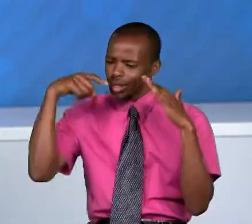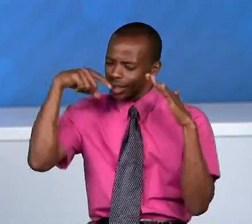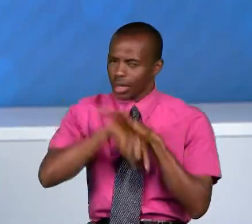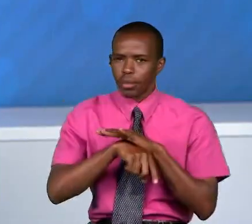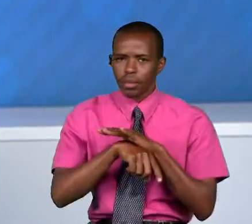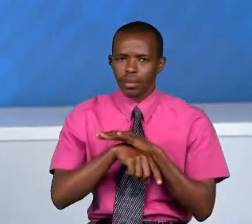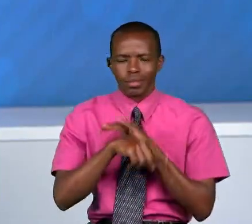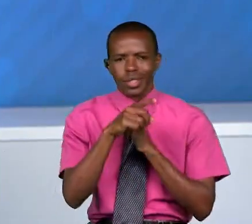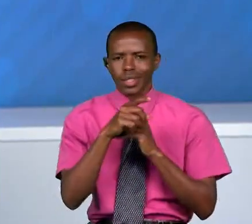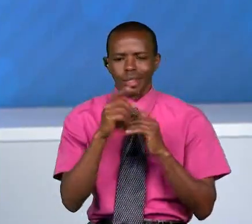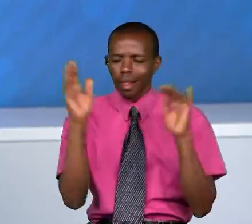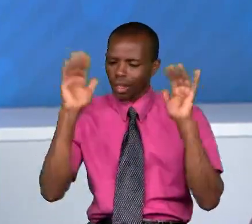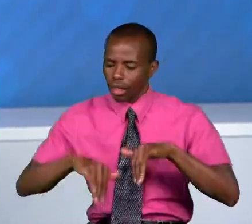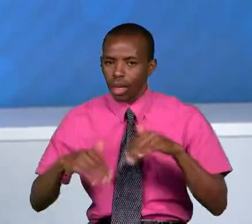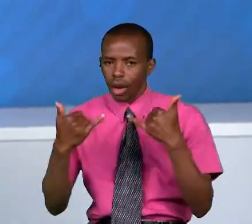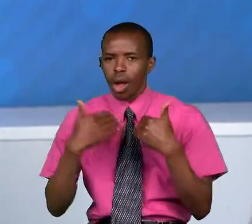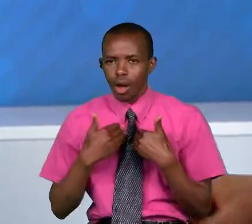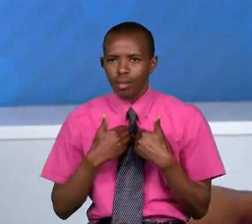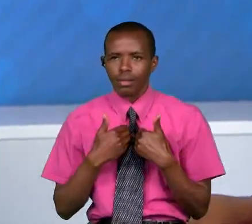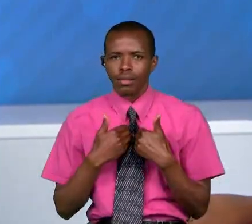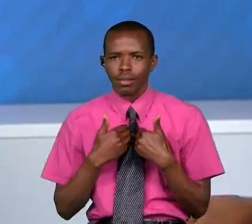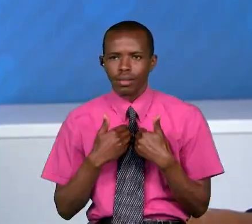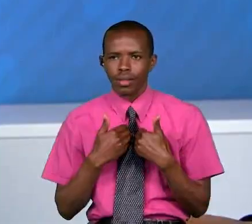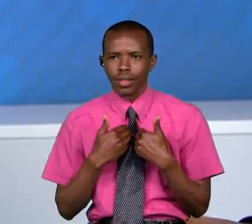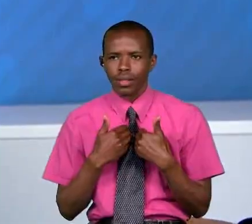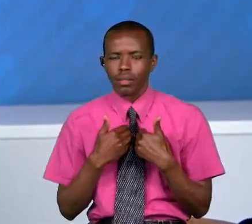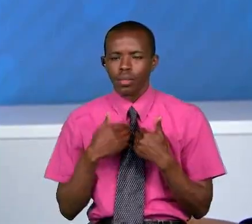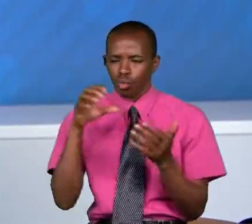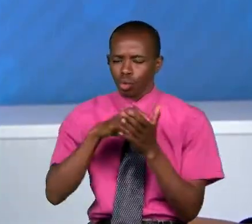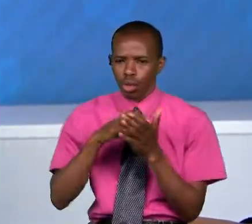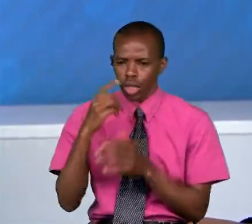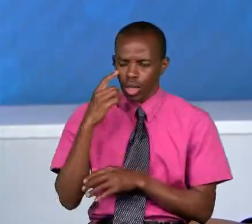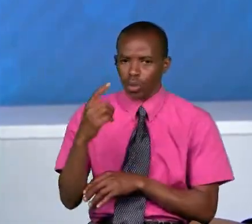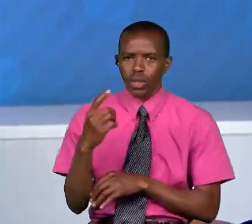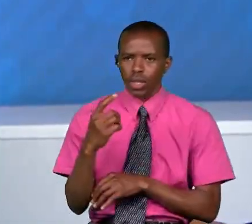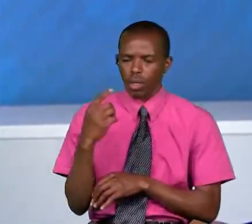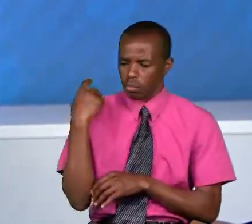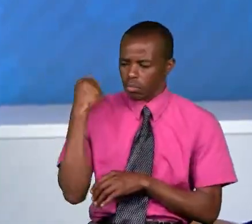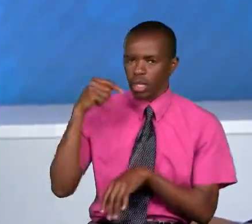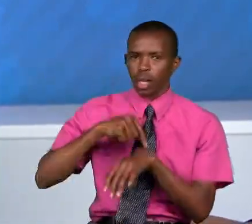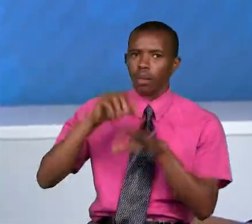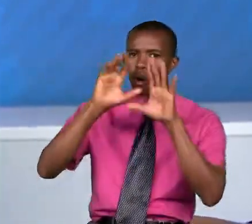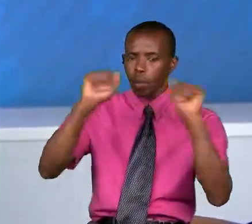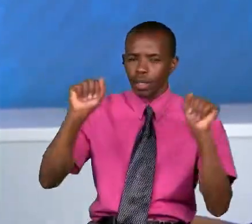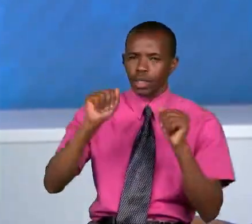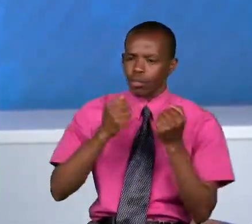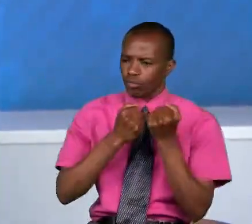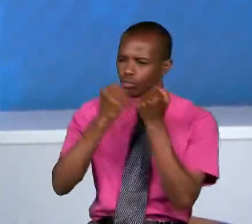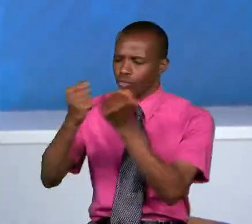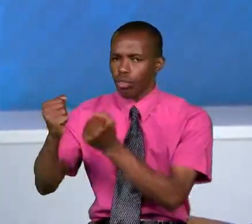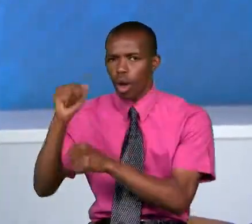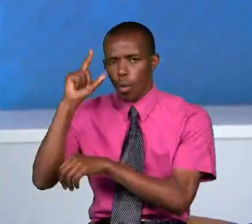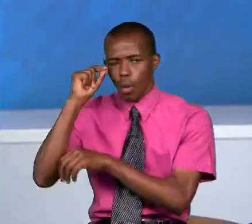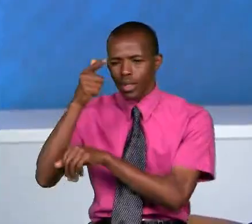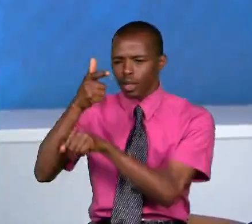with time. And yes, then what we have is now the cold kind of situation that we are seeing. It was just the other day when the president was in Mombasa and a journalist asked him